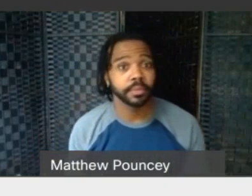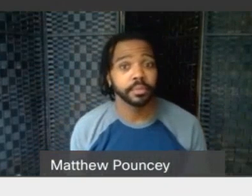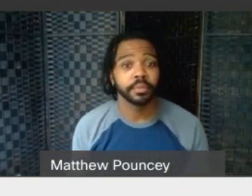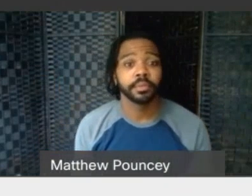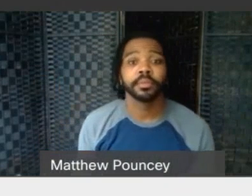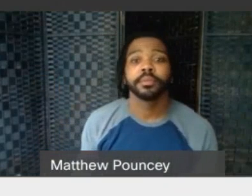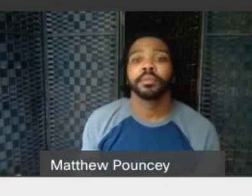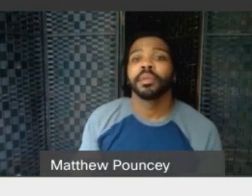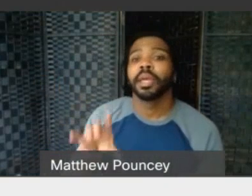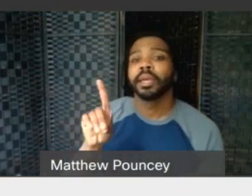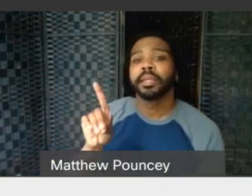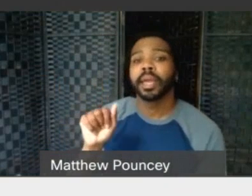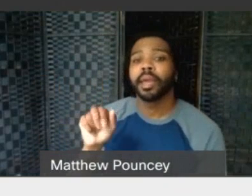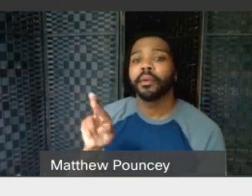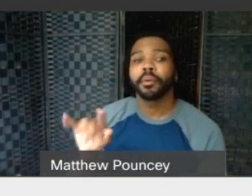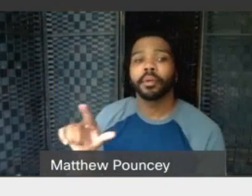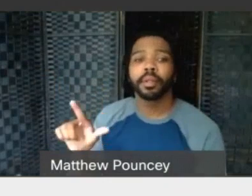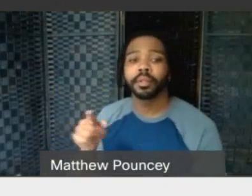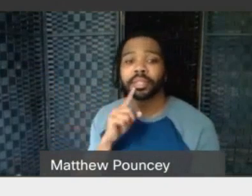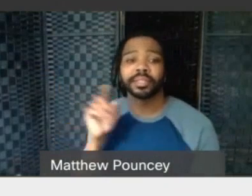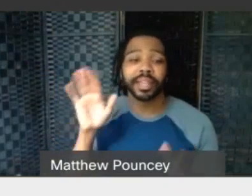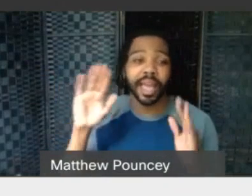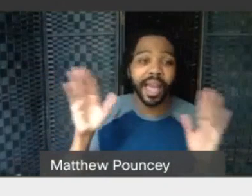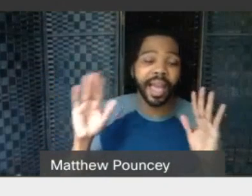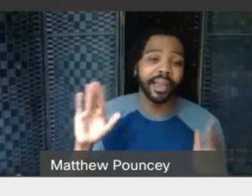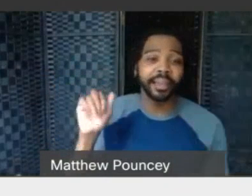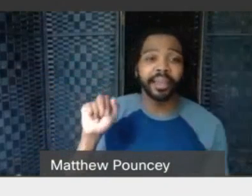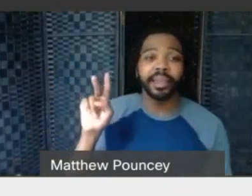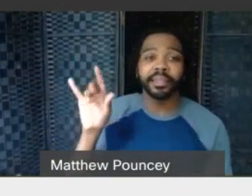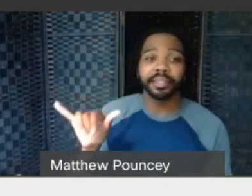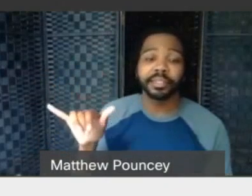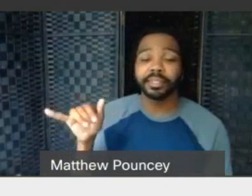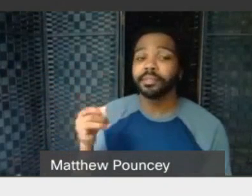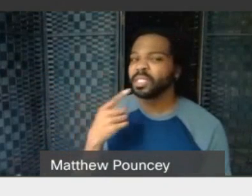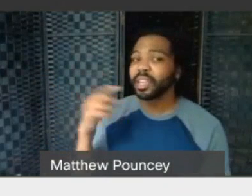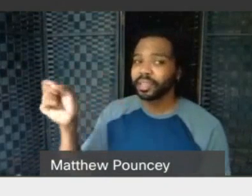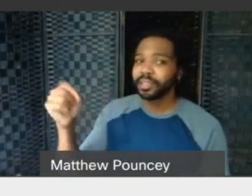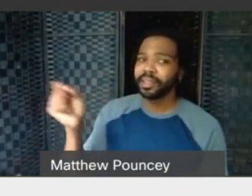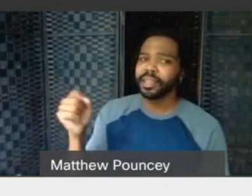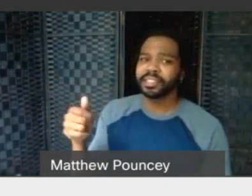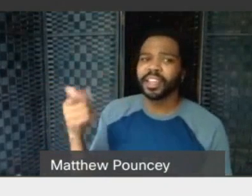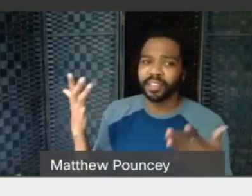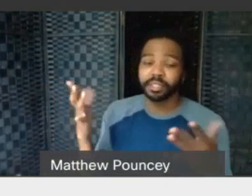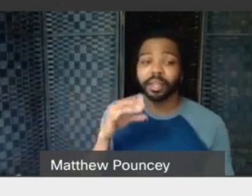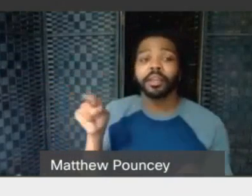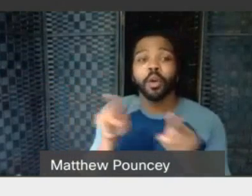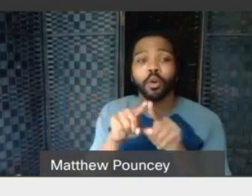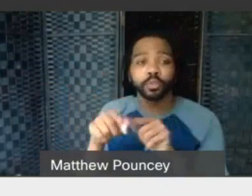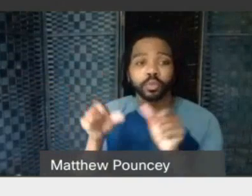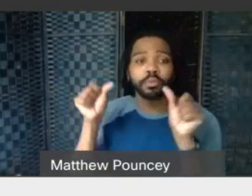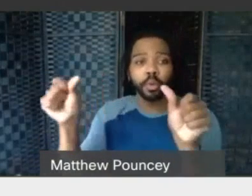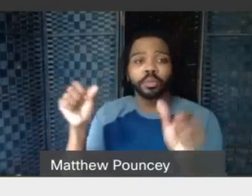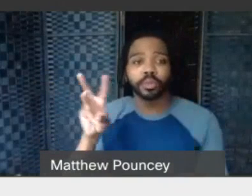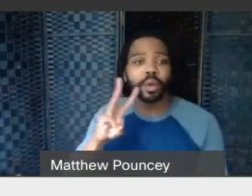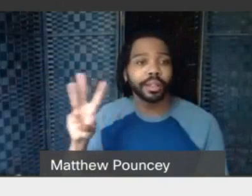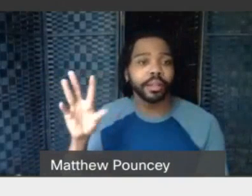Hi, Director Reese. I think we'll go ahead and yes, we have, and it is posted on our website. So, but if